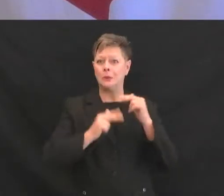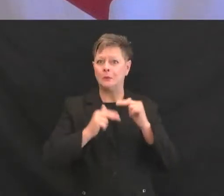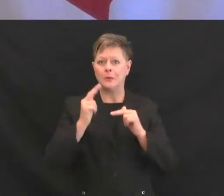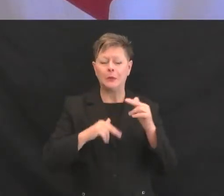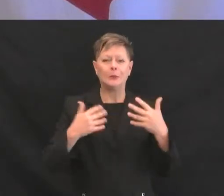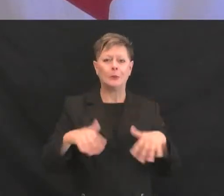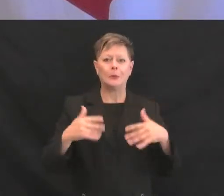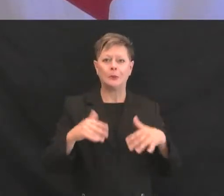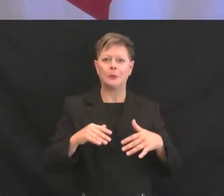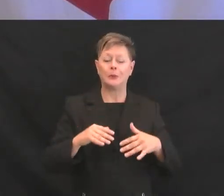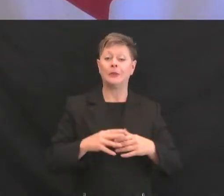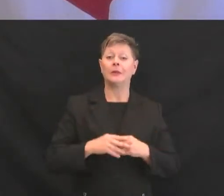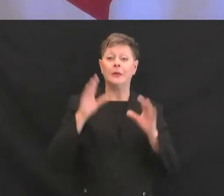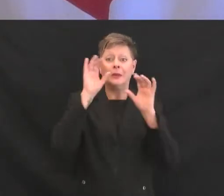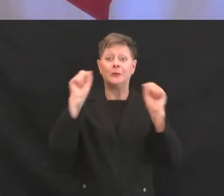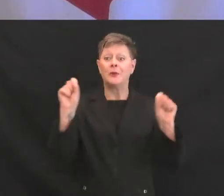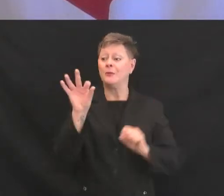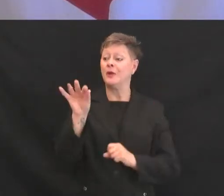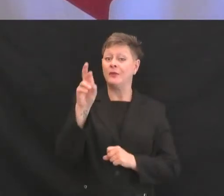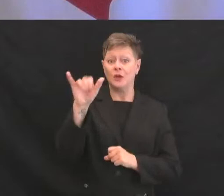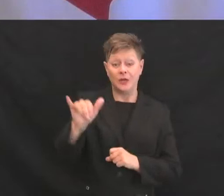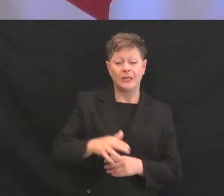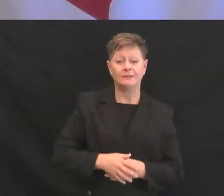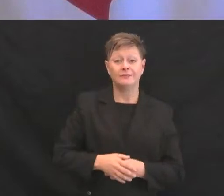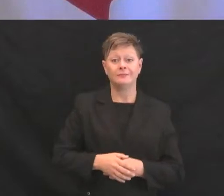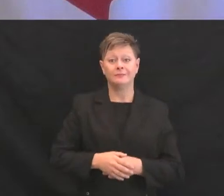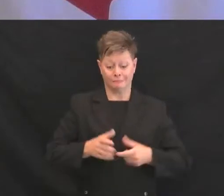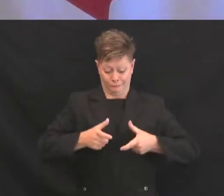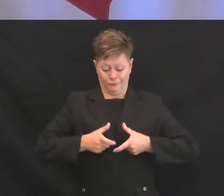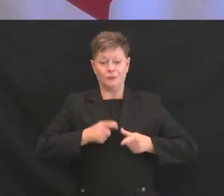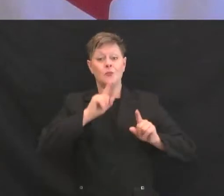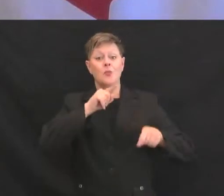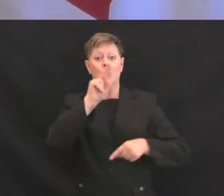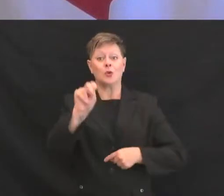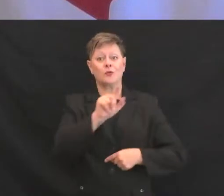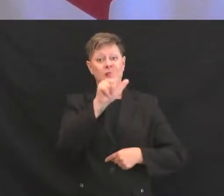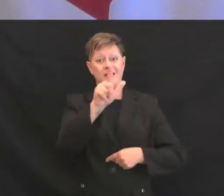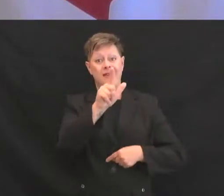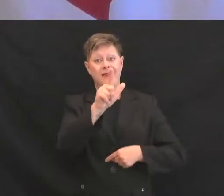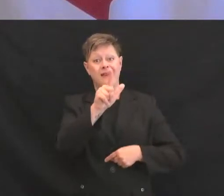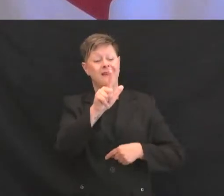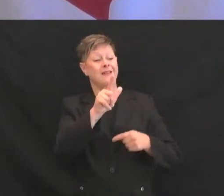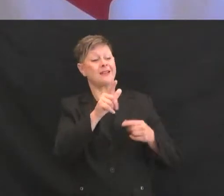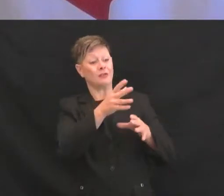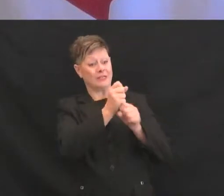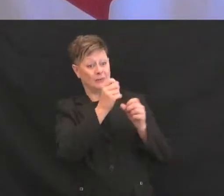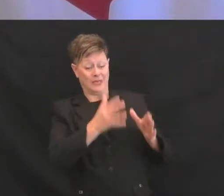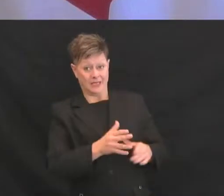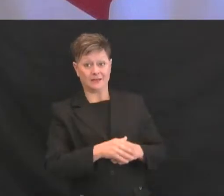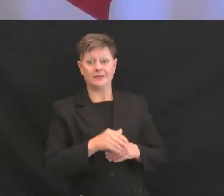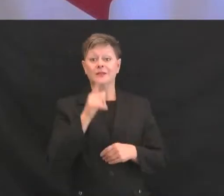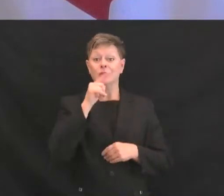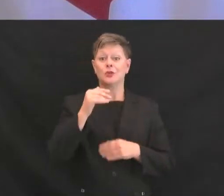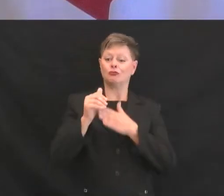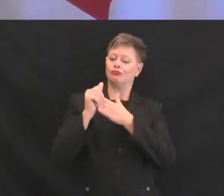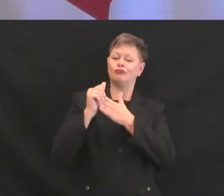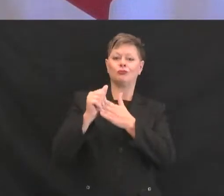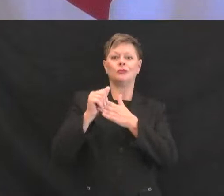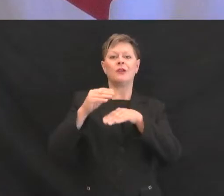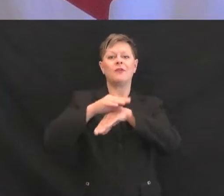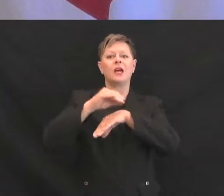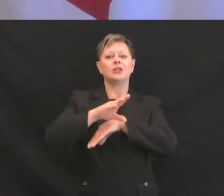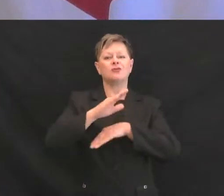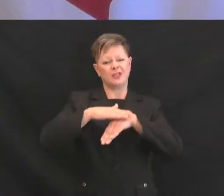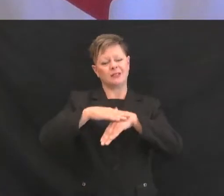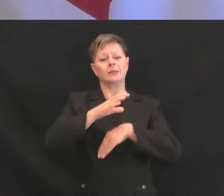Premier Furey, Order of Newfoundland and Labrador recipients, Chair of the Advisory Council for the Order of Newfoundland